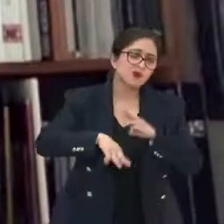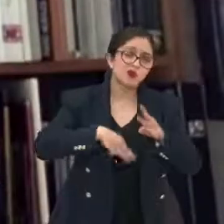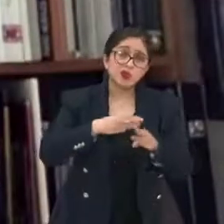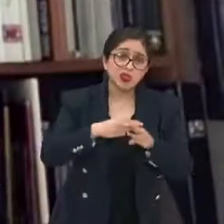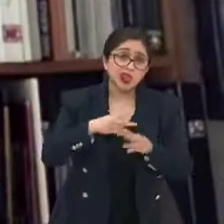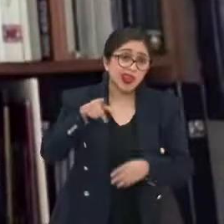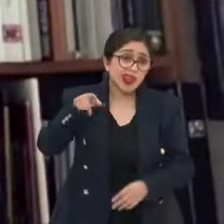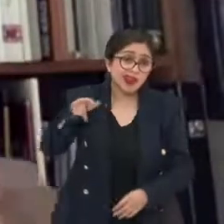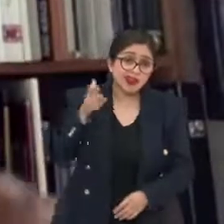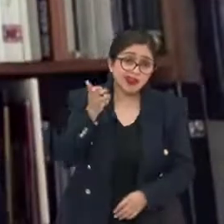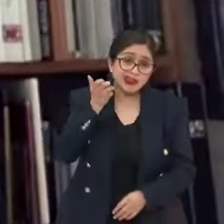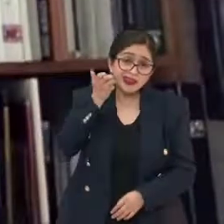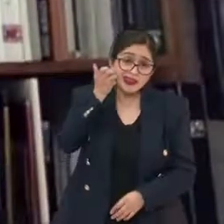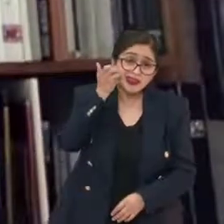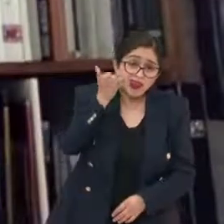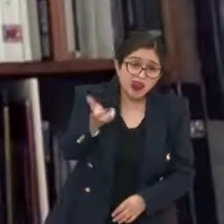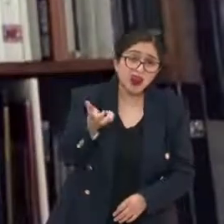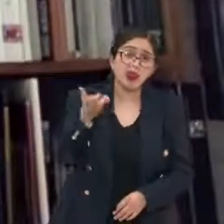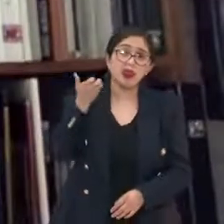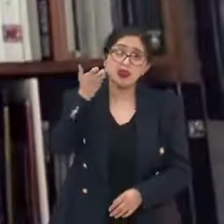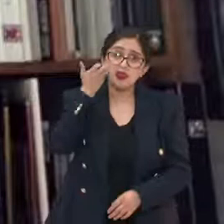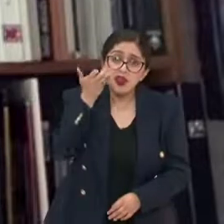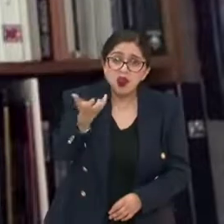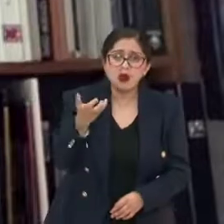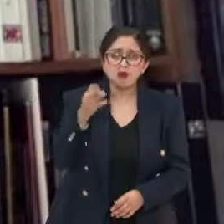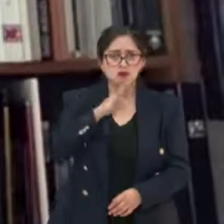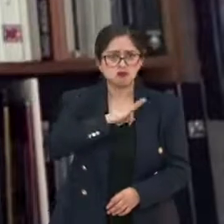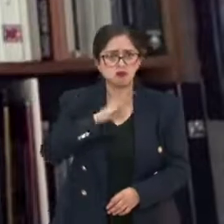intellectual and